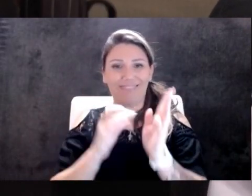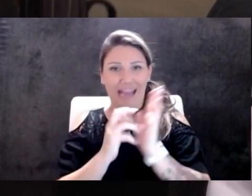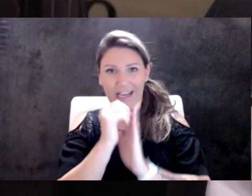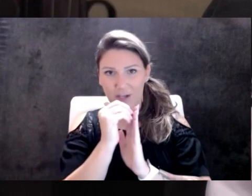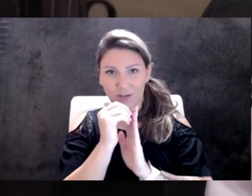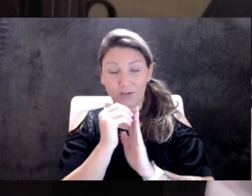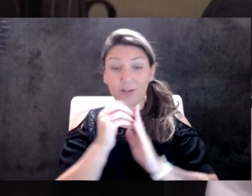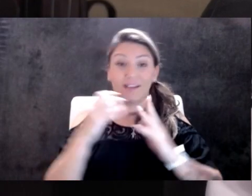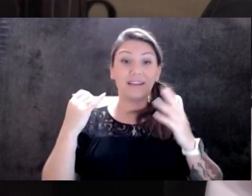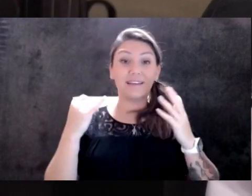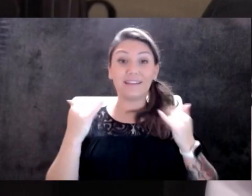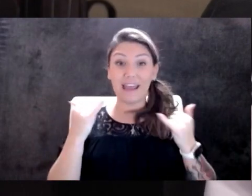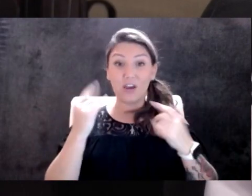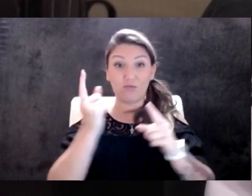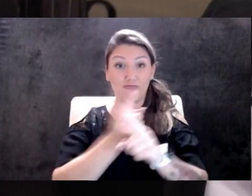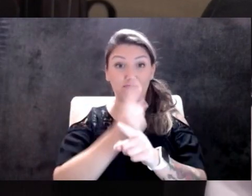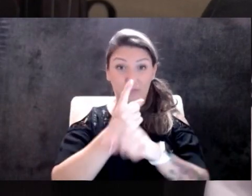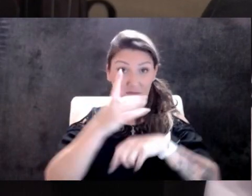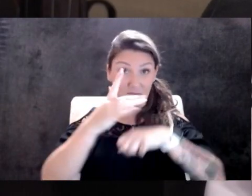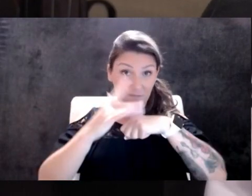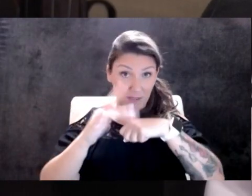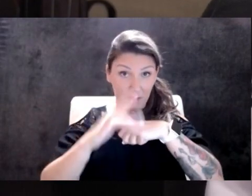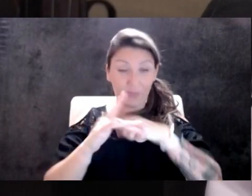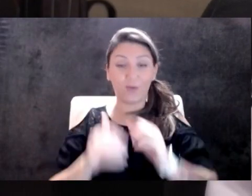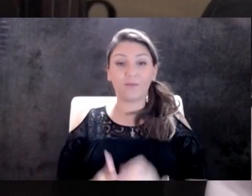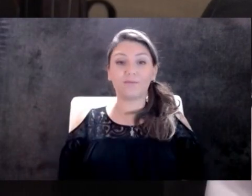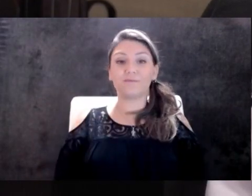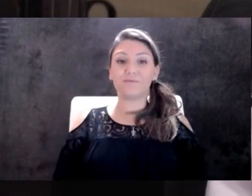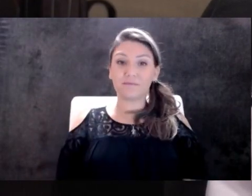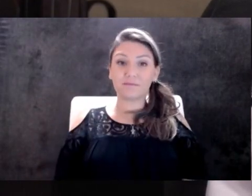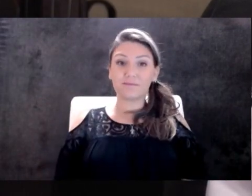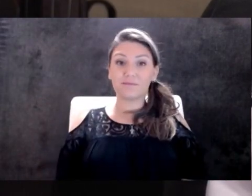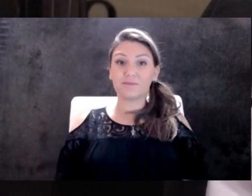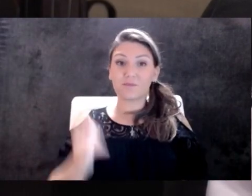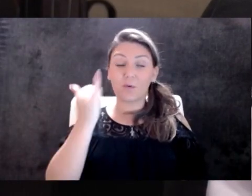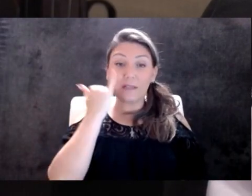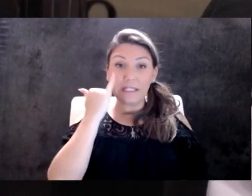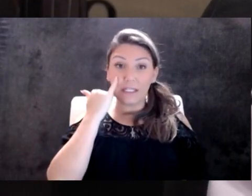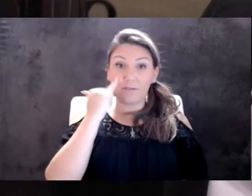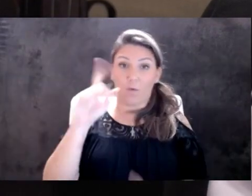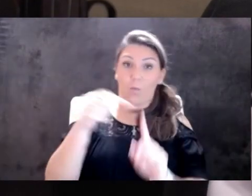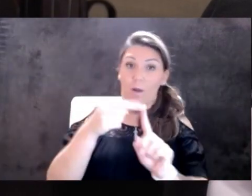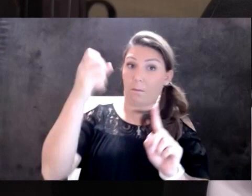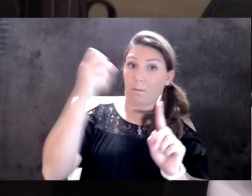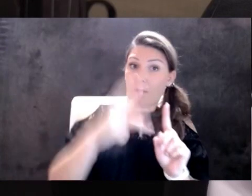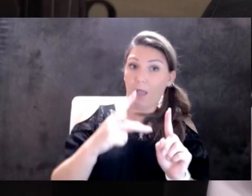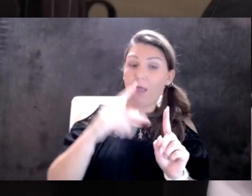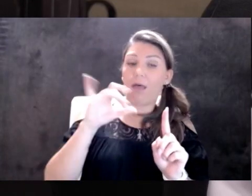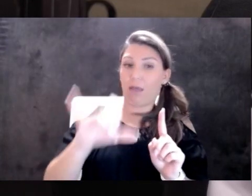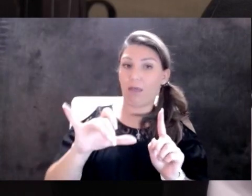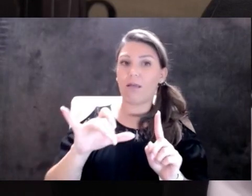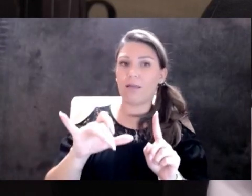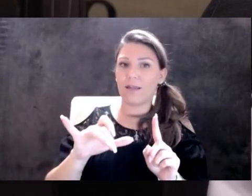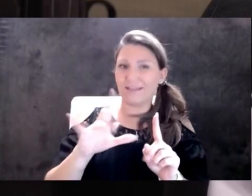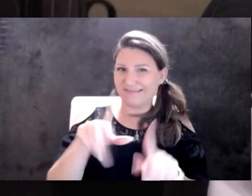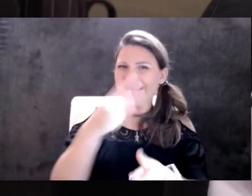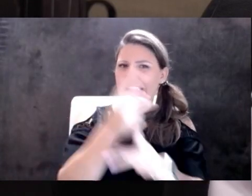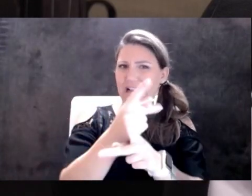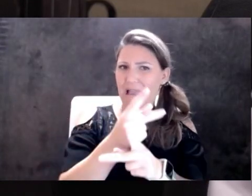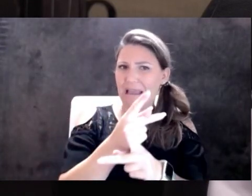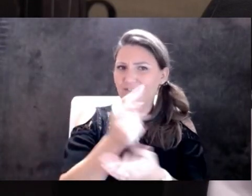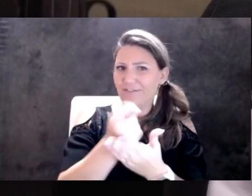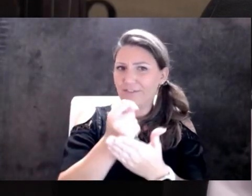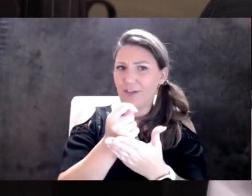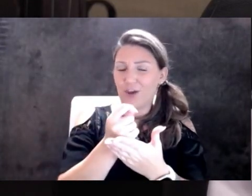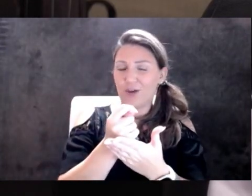is routinely available. So if and when it does come back, that's some form of immunotherapy is definitely an option.